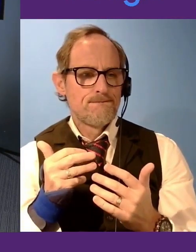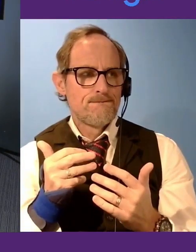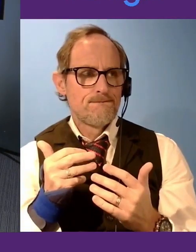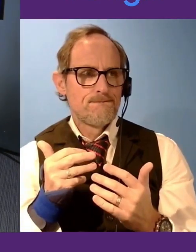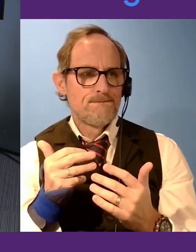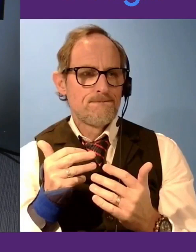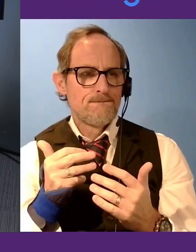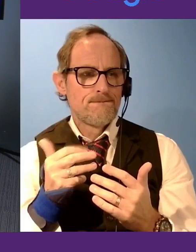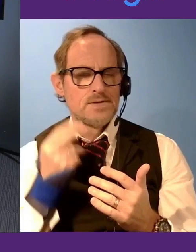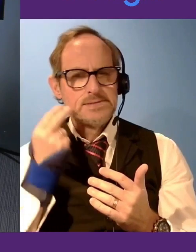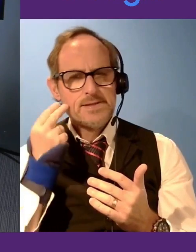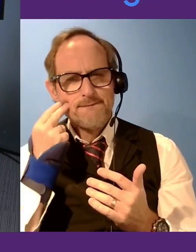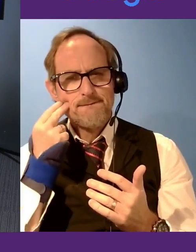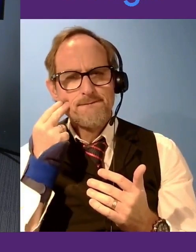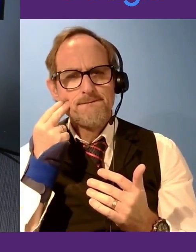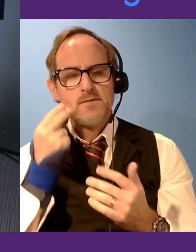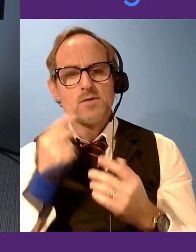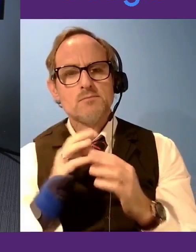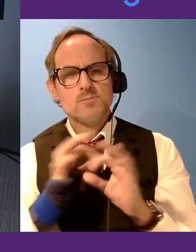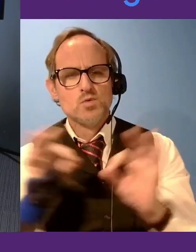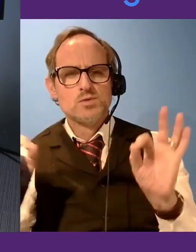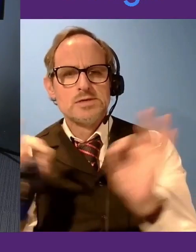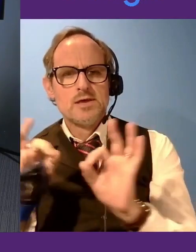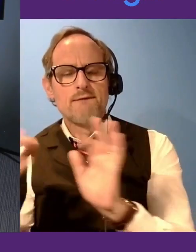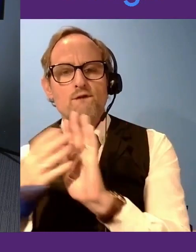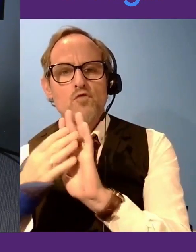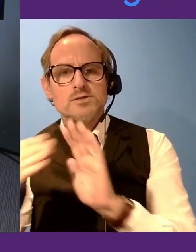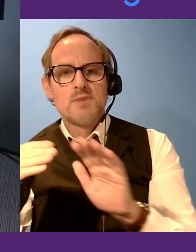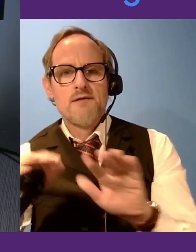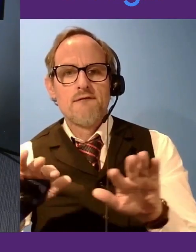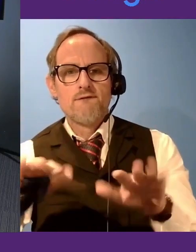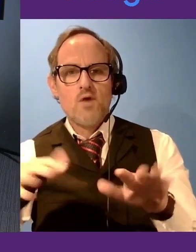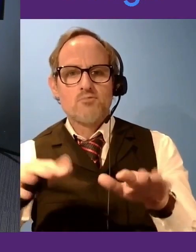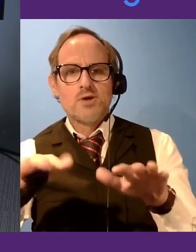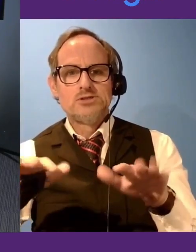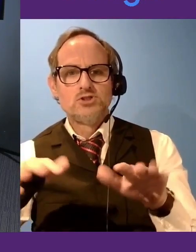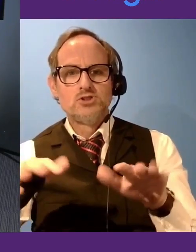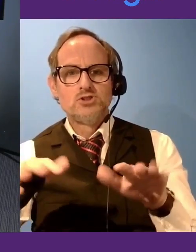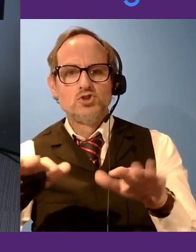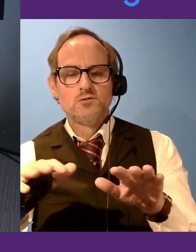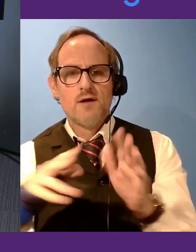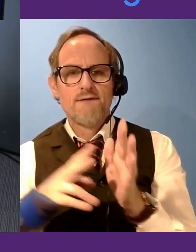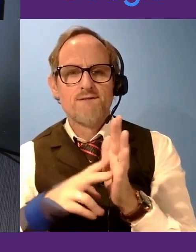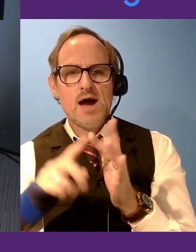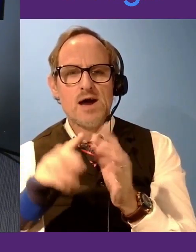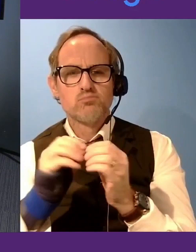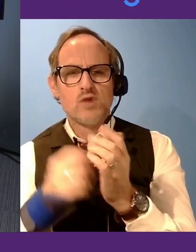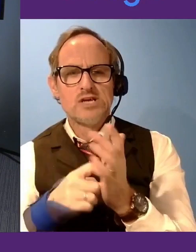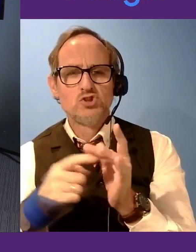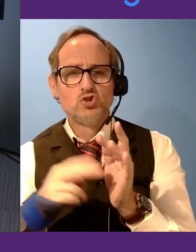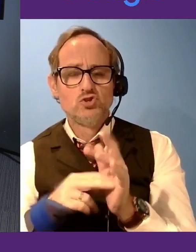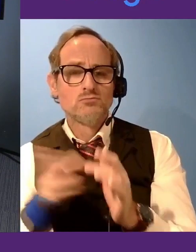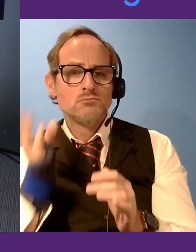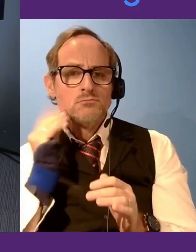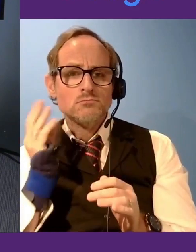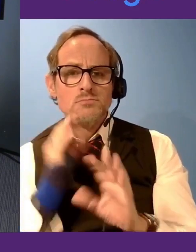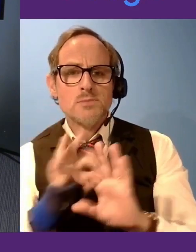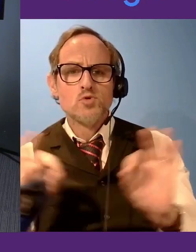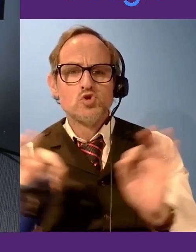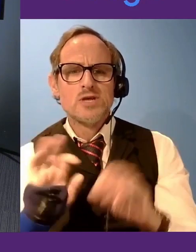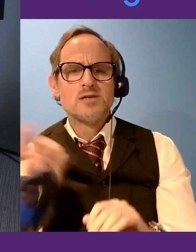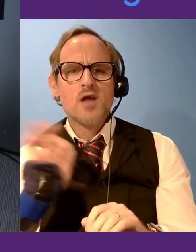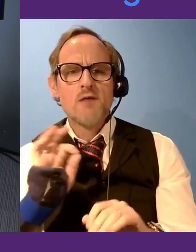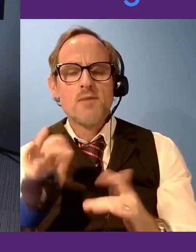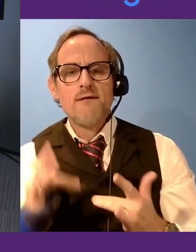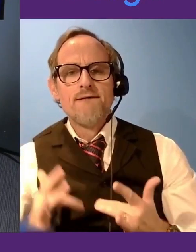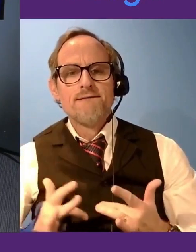deaf music, so you would get vibration vests, and you would not hear. You would feel the music. So there is another type